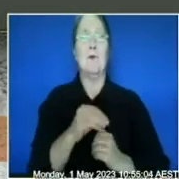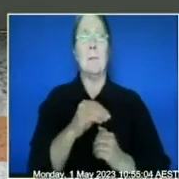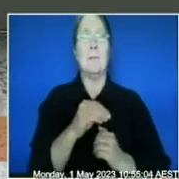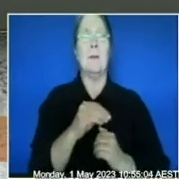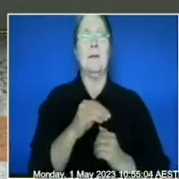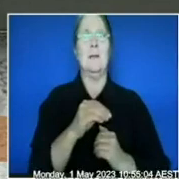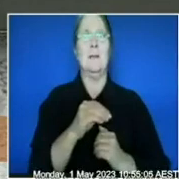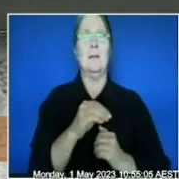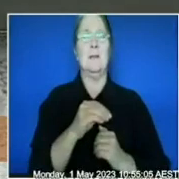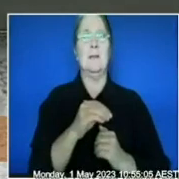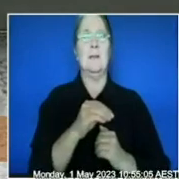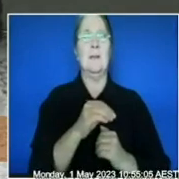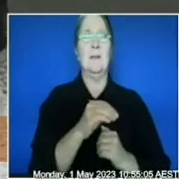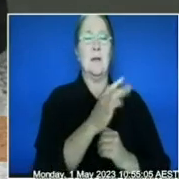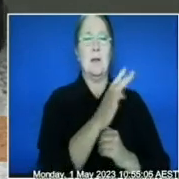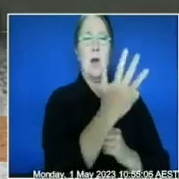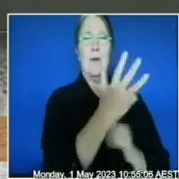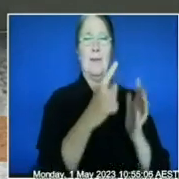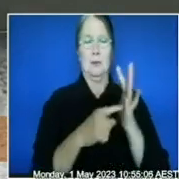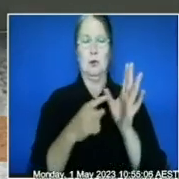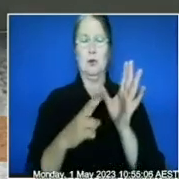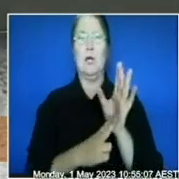BAL5.1000.0001.005.